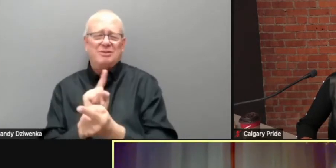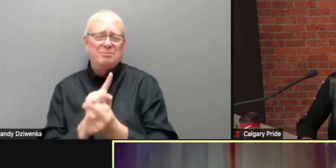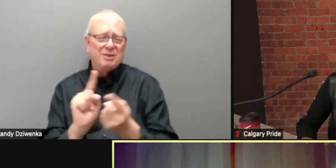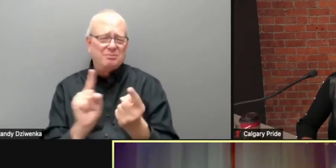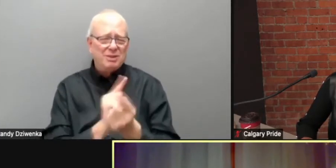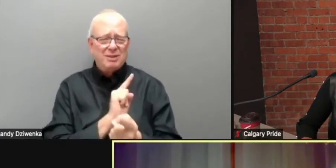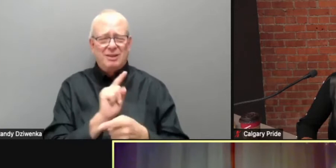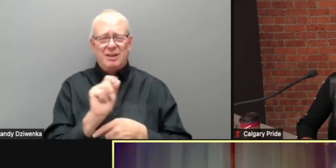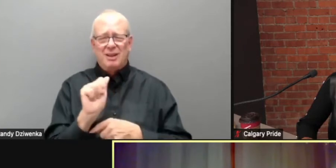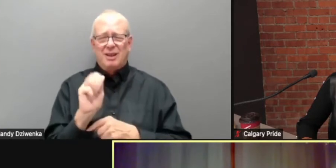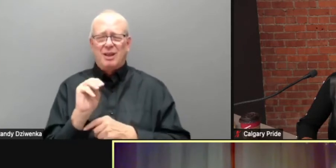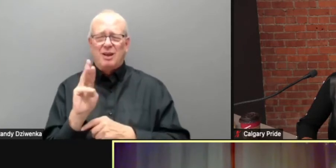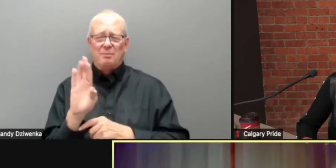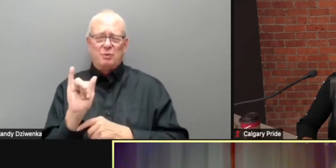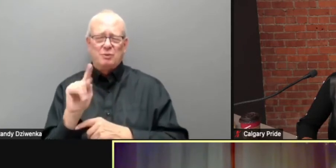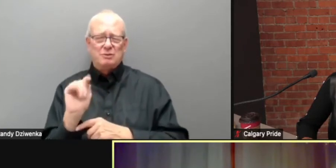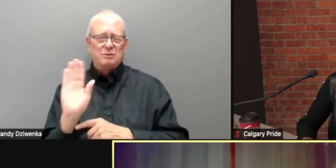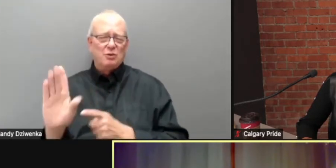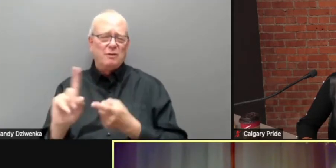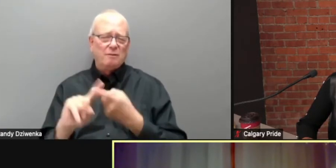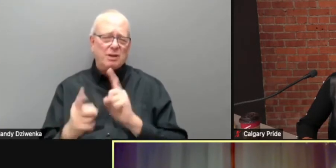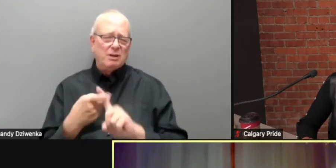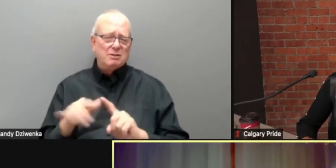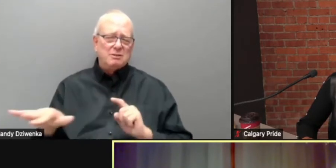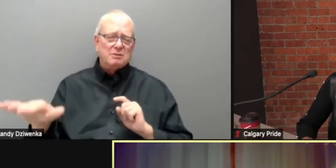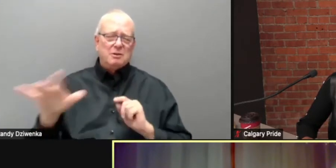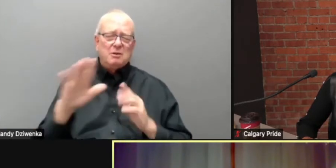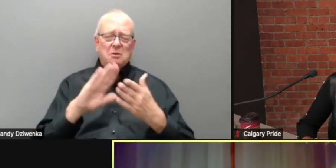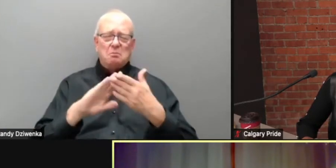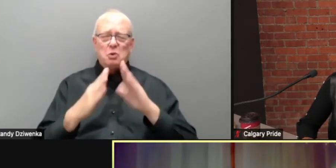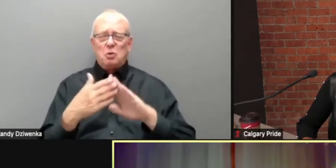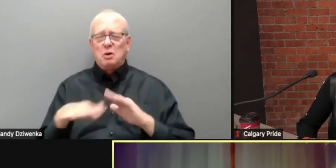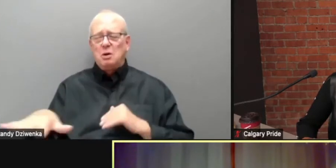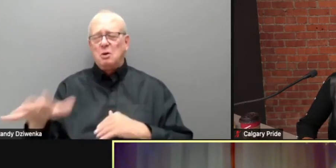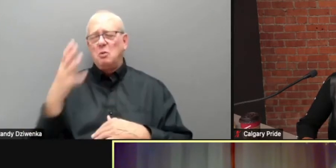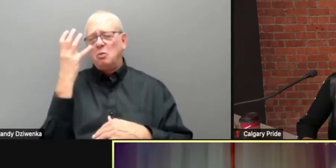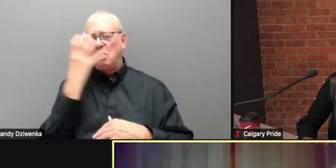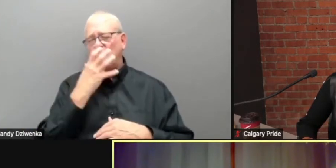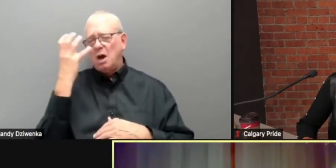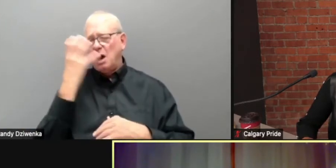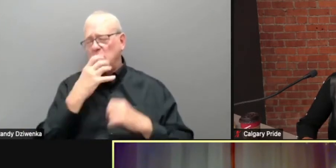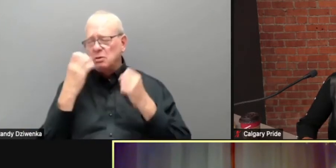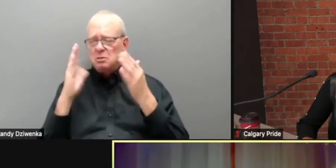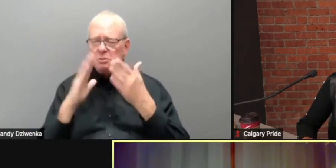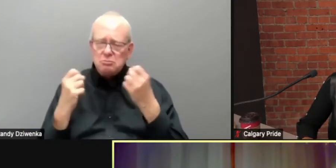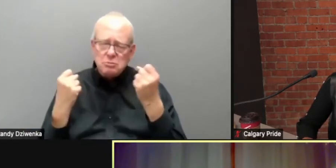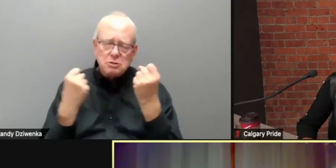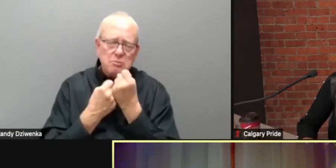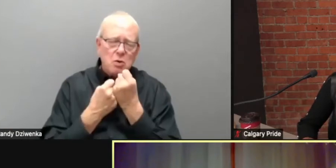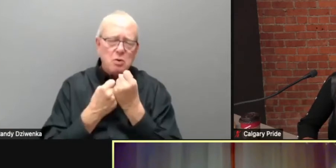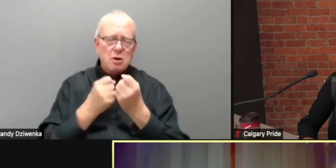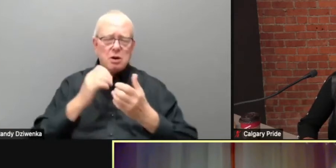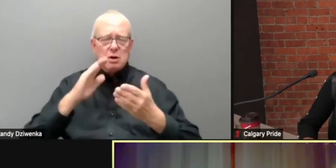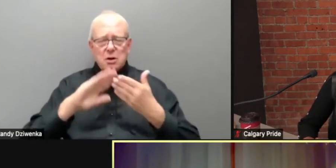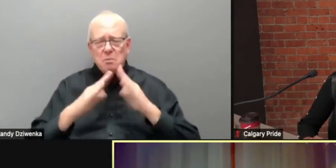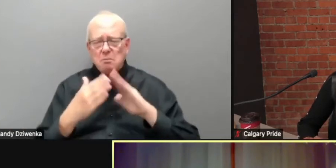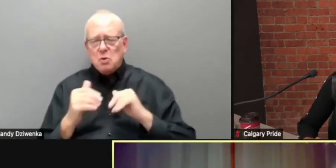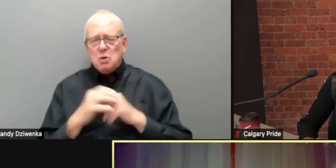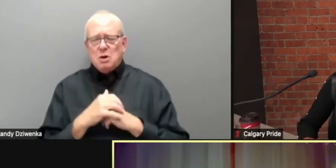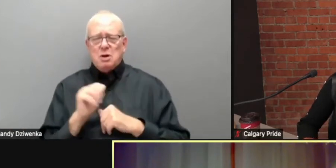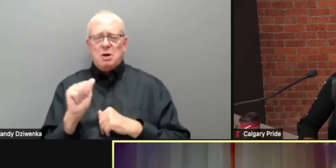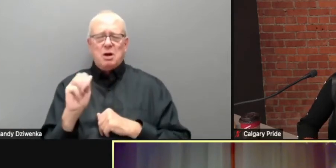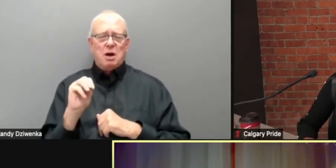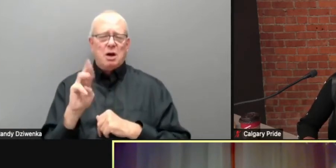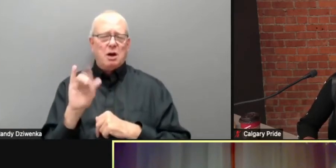with each other no matter what. Like when I hear Amrit telling me, I want to do this, and I say, go for it, son. I'm right